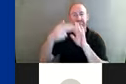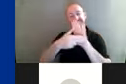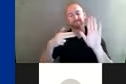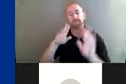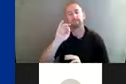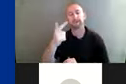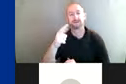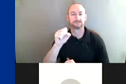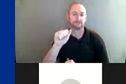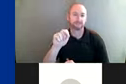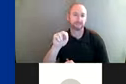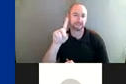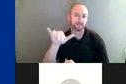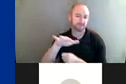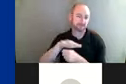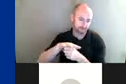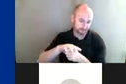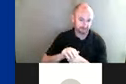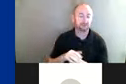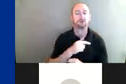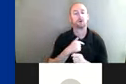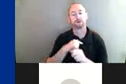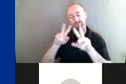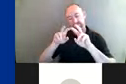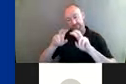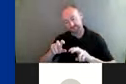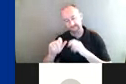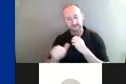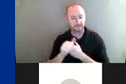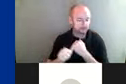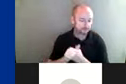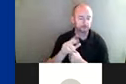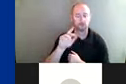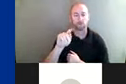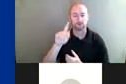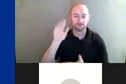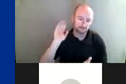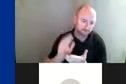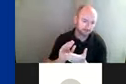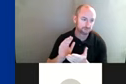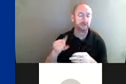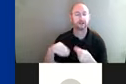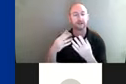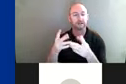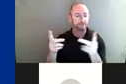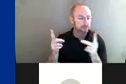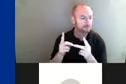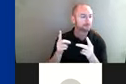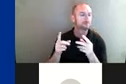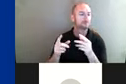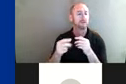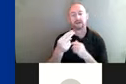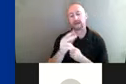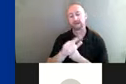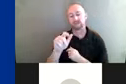The purpose is to assess landslide hazards, reduce risk, and support county and ad district hazard mitigation plans